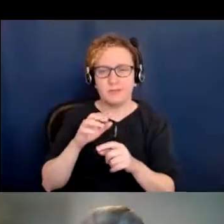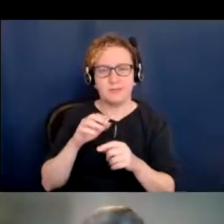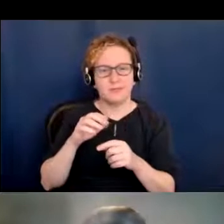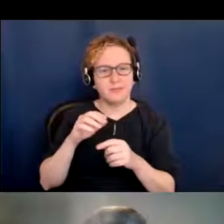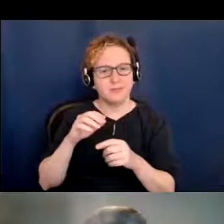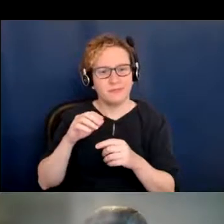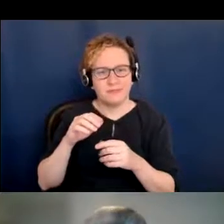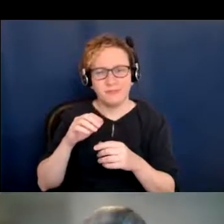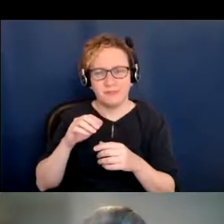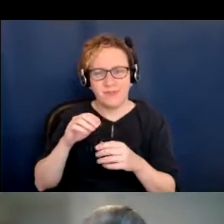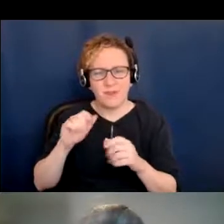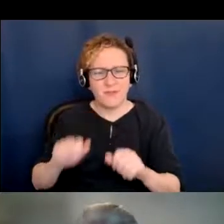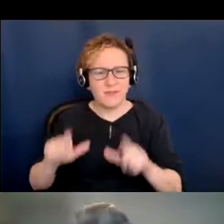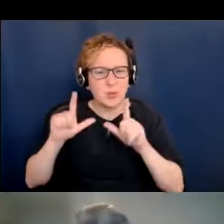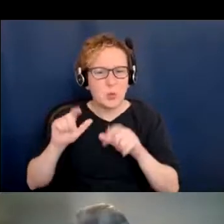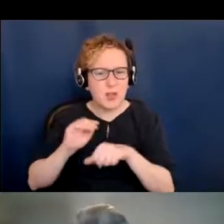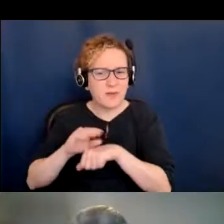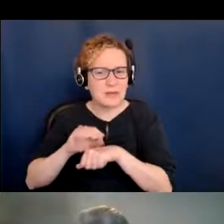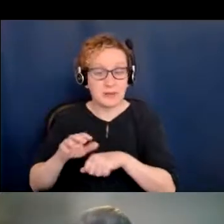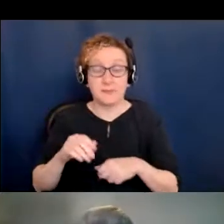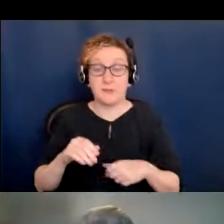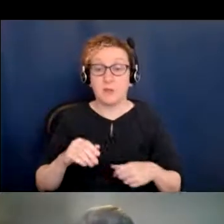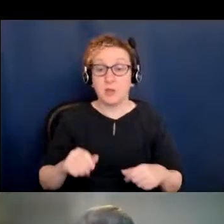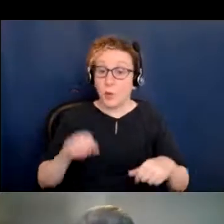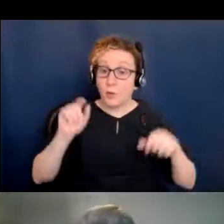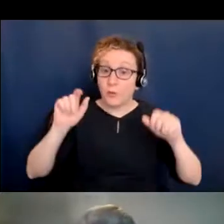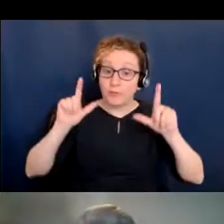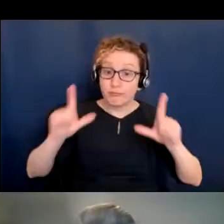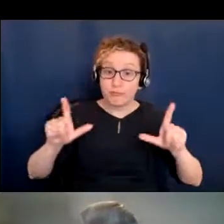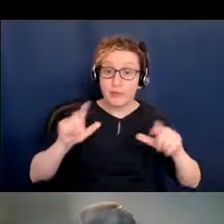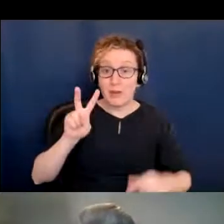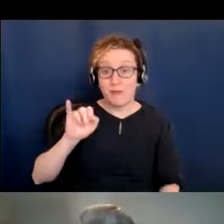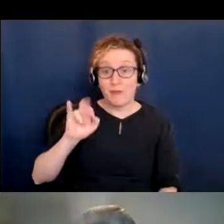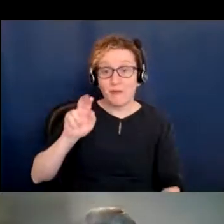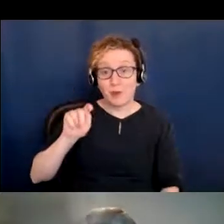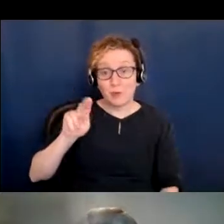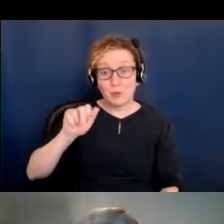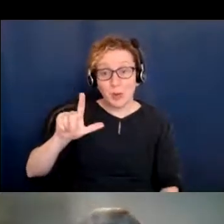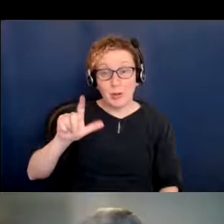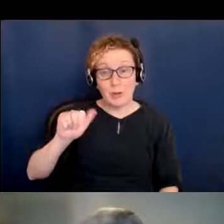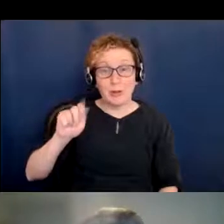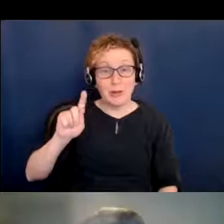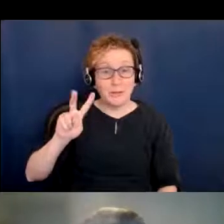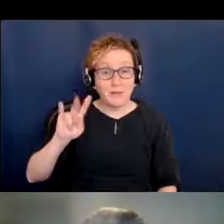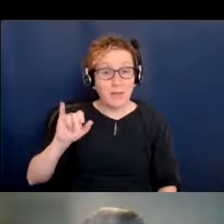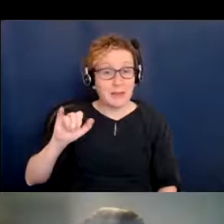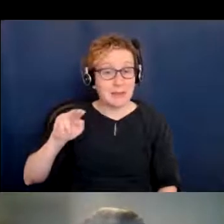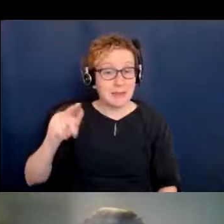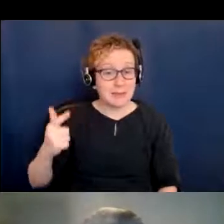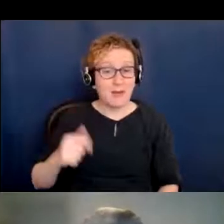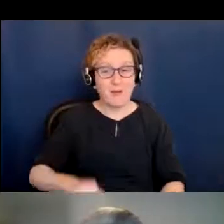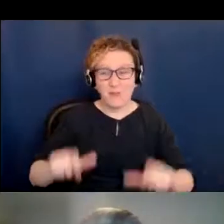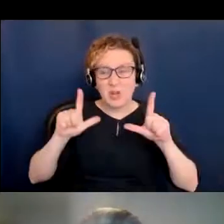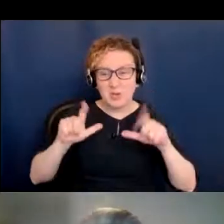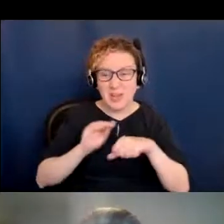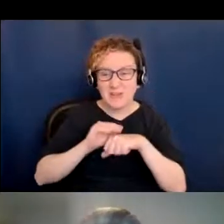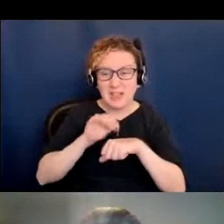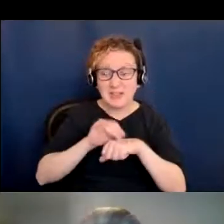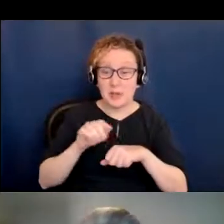or flashy, but it is something that we found to be very important when thinking about access